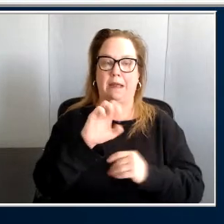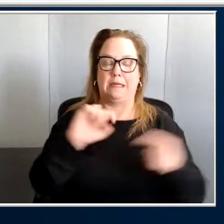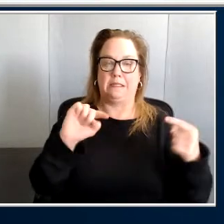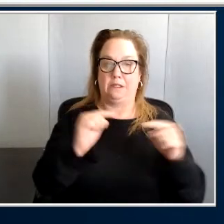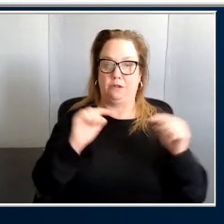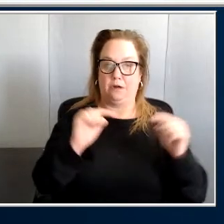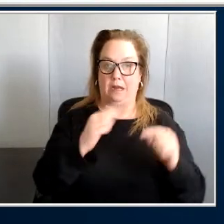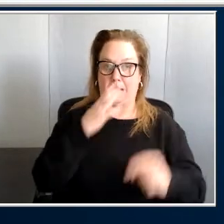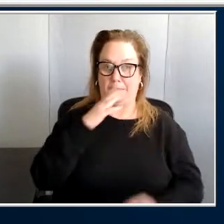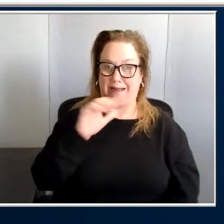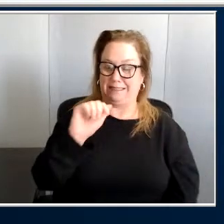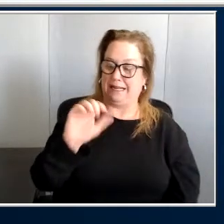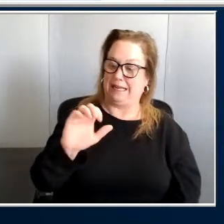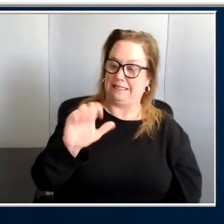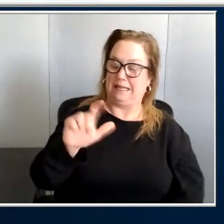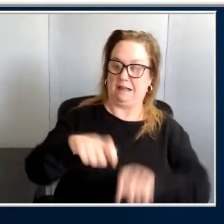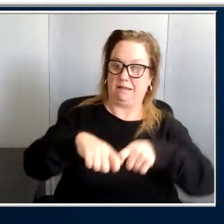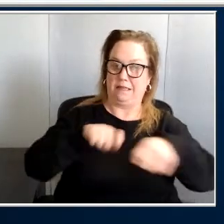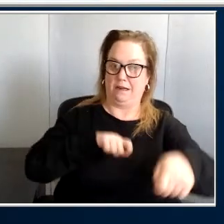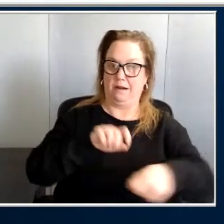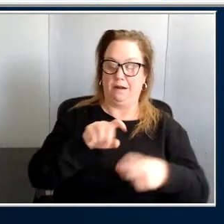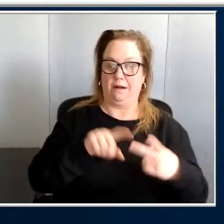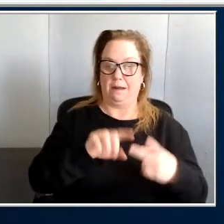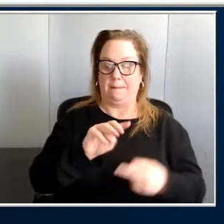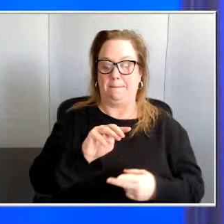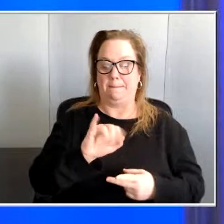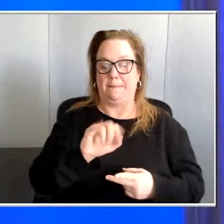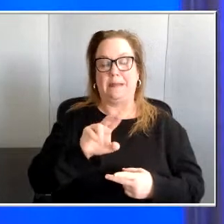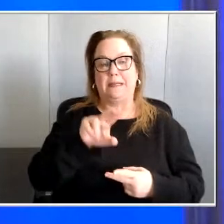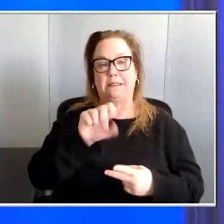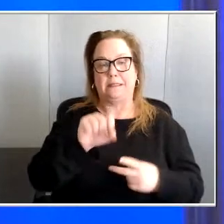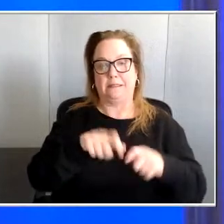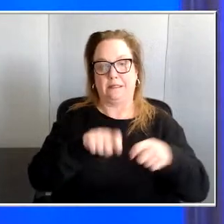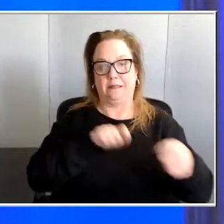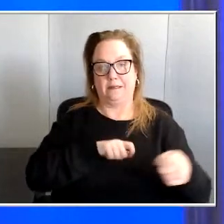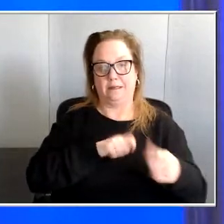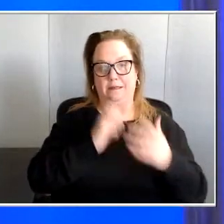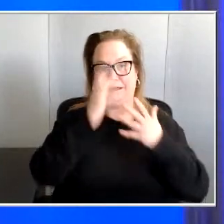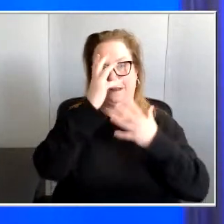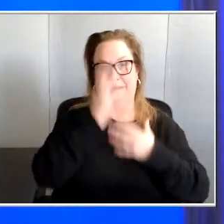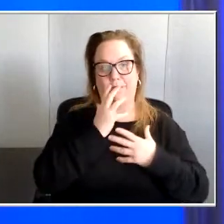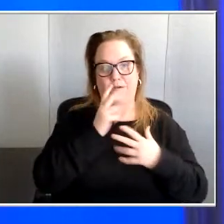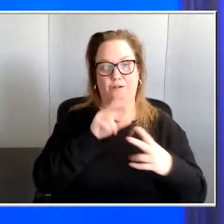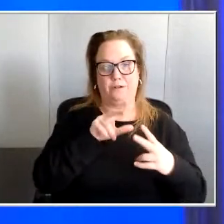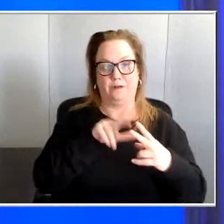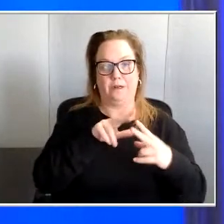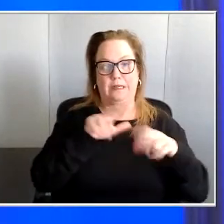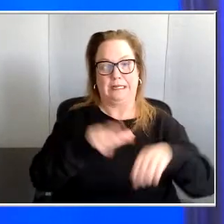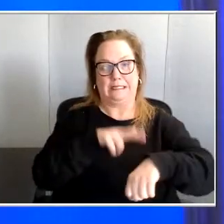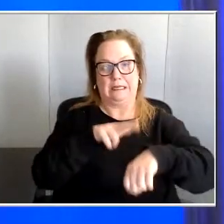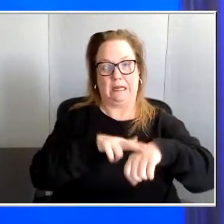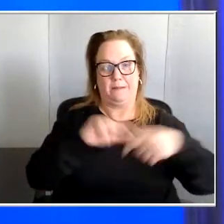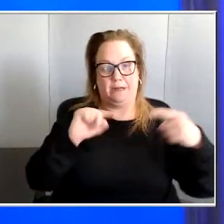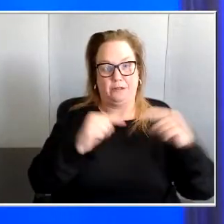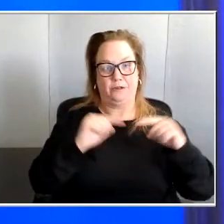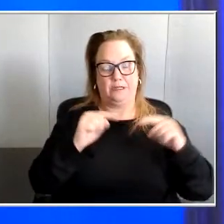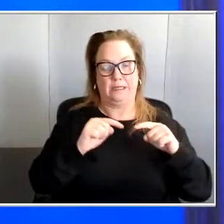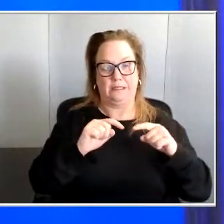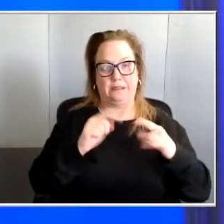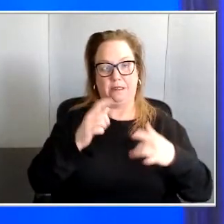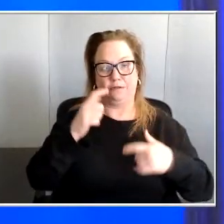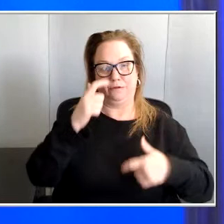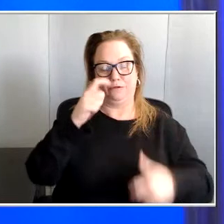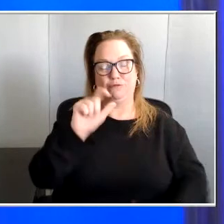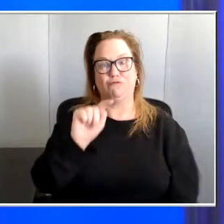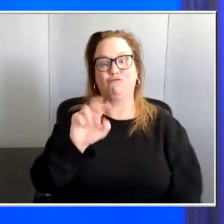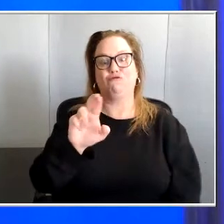ACL tear and a meniscus tear? So unfortunately, though this is a common injury, it's also a traumatic knee injury. It